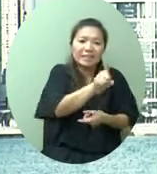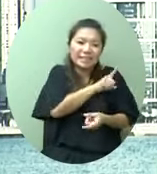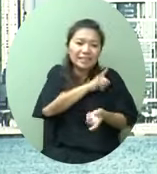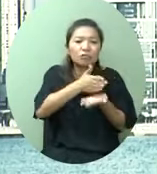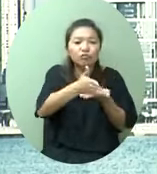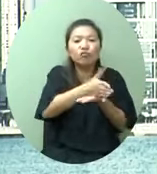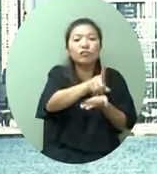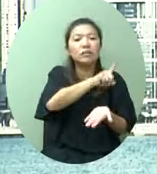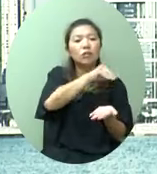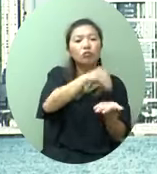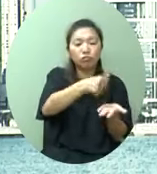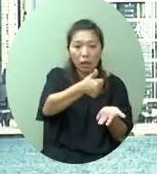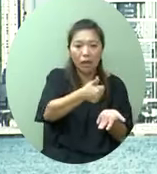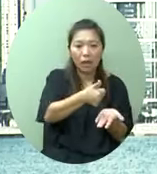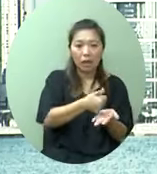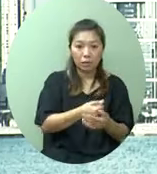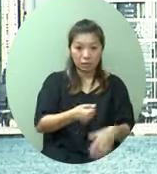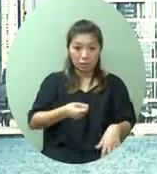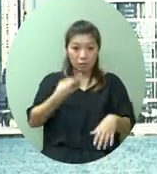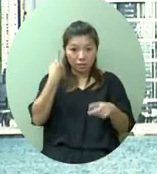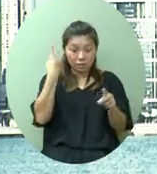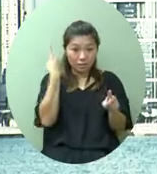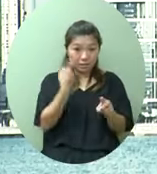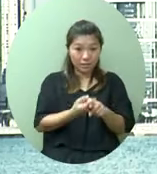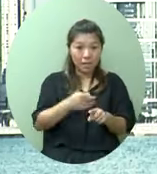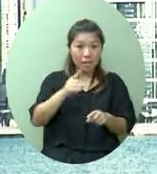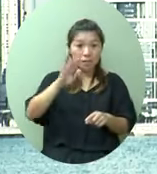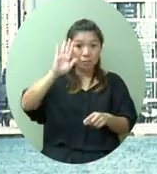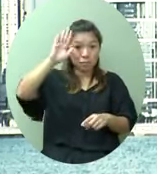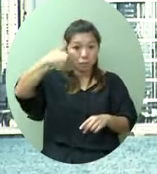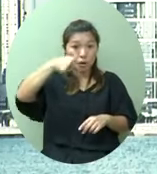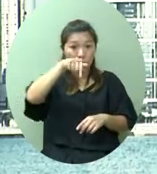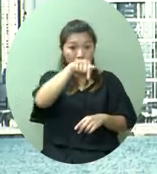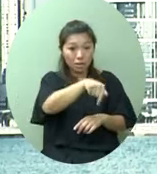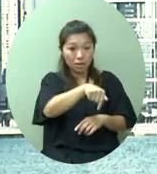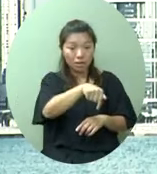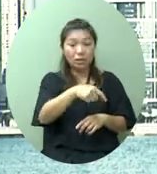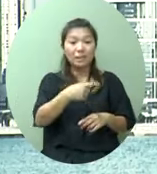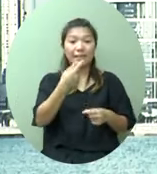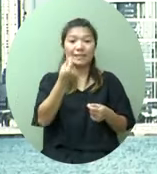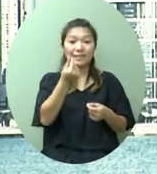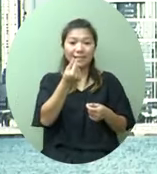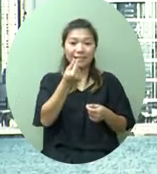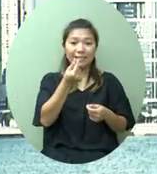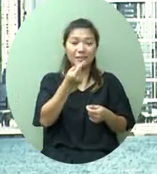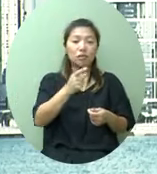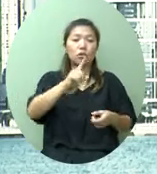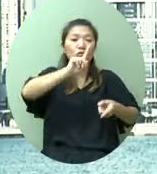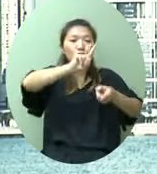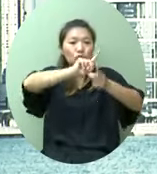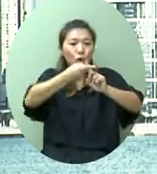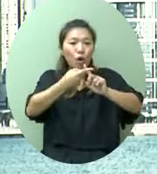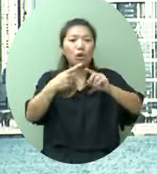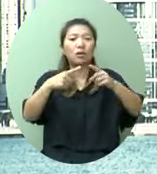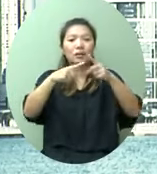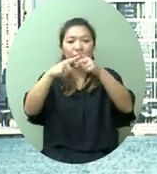public official in the name of the Director of Home Affairs. So that is the constitutional position. So it does